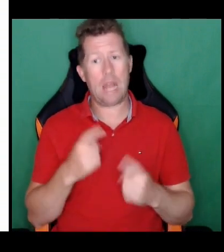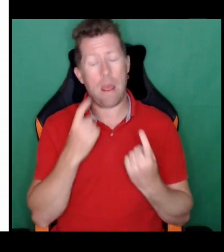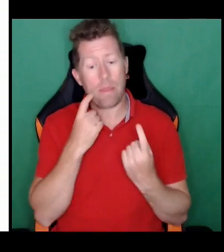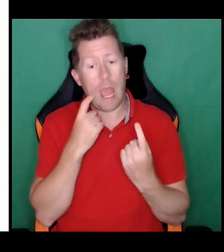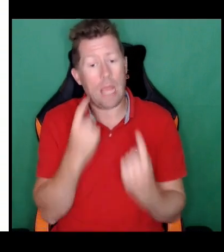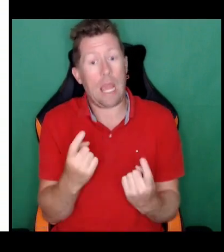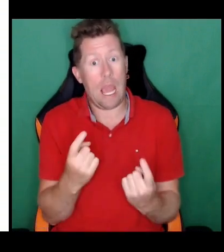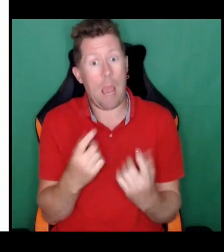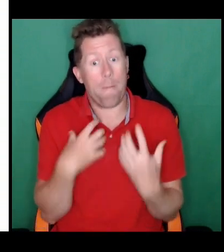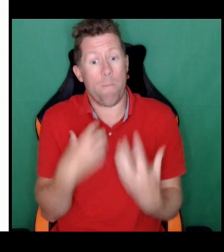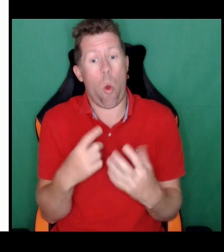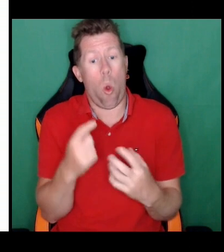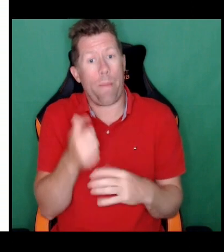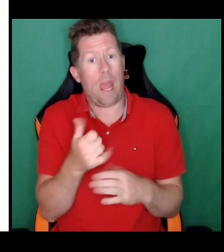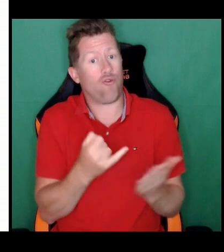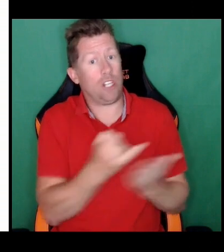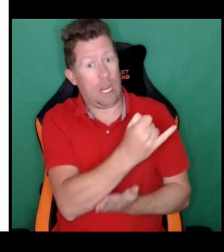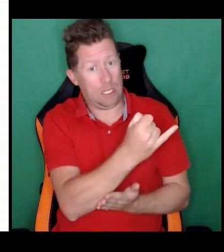than the rejectors and the